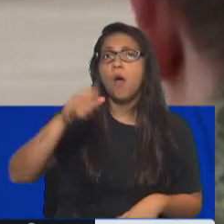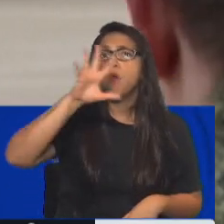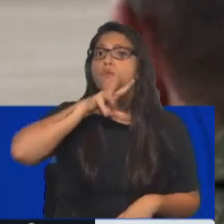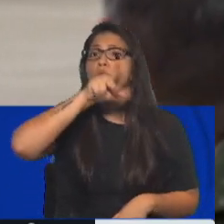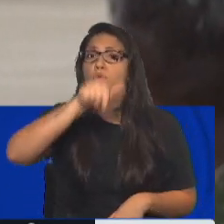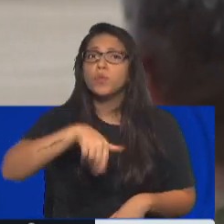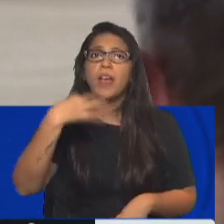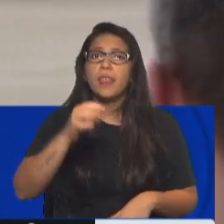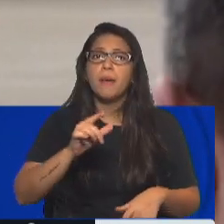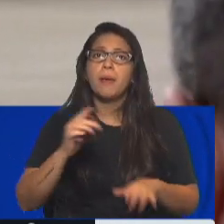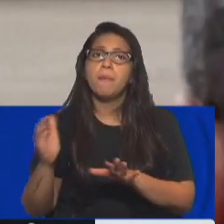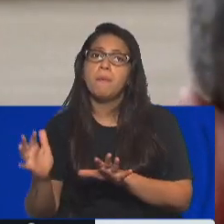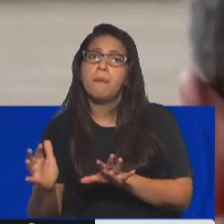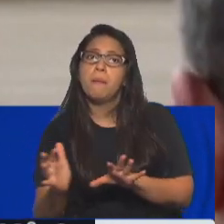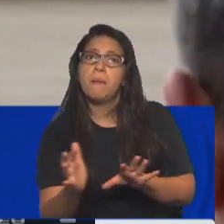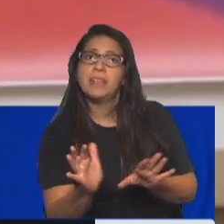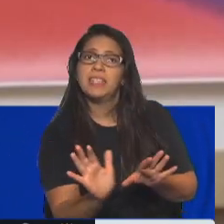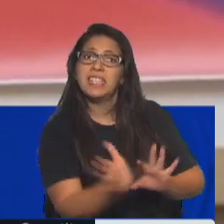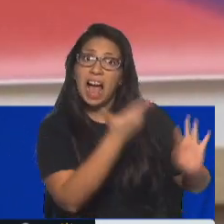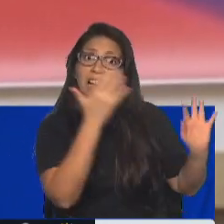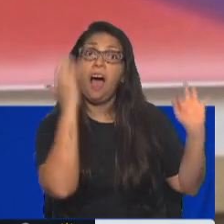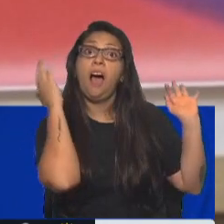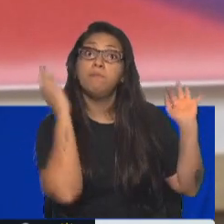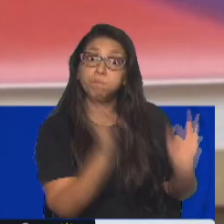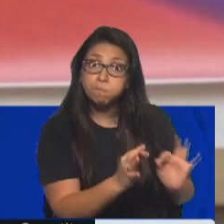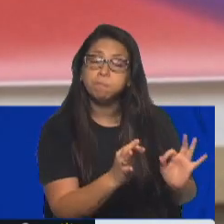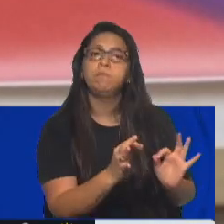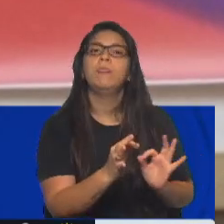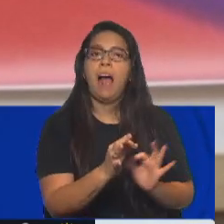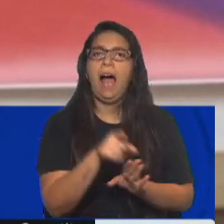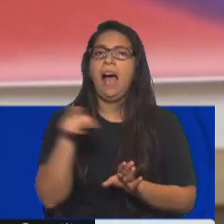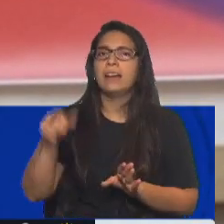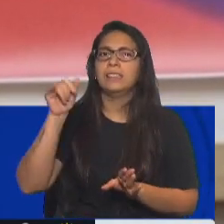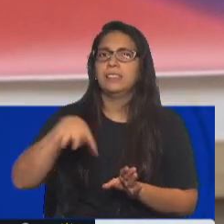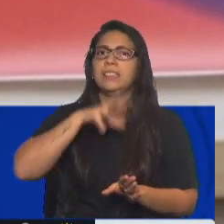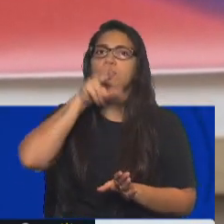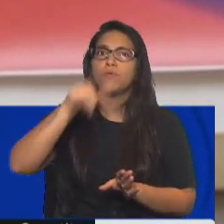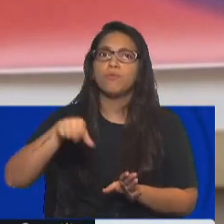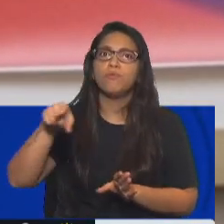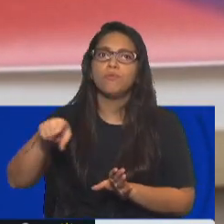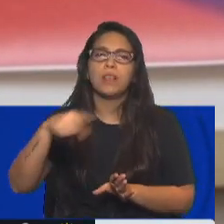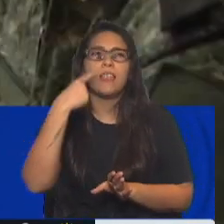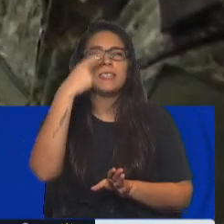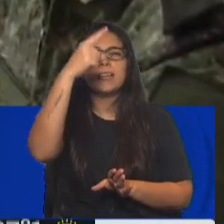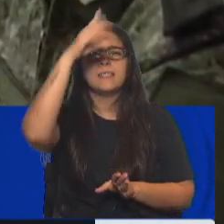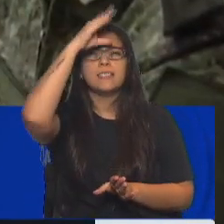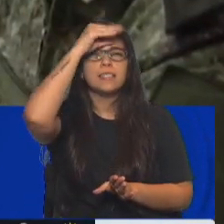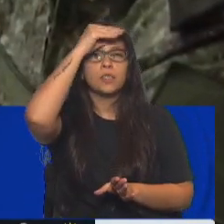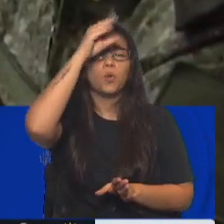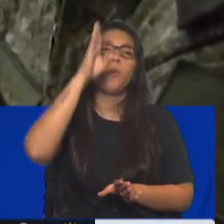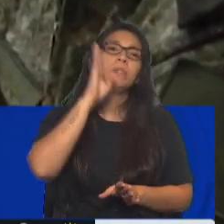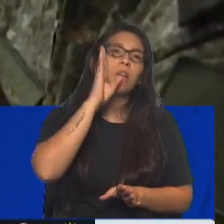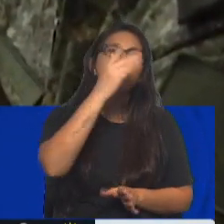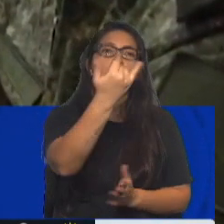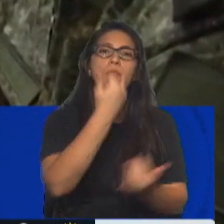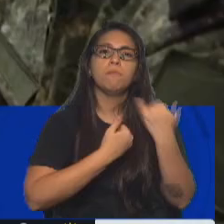desalojen del todo a las ucranianas del territorio ruso y de que Moscú obtenga garantías directas de Estados Unidos que